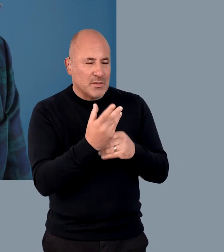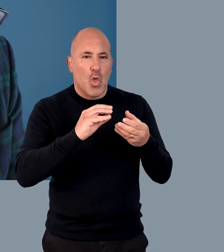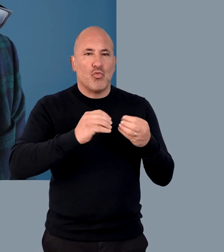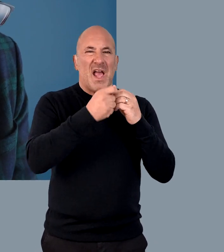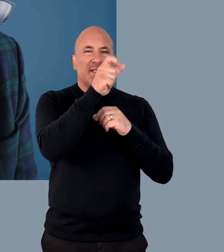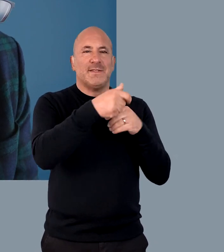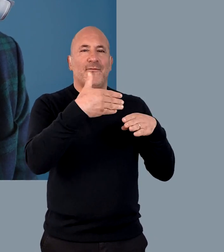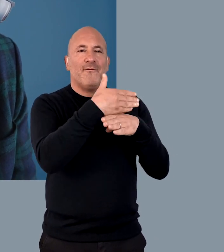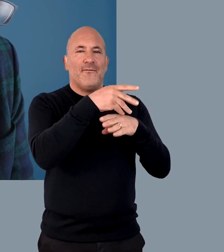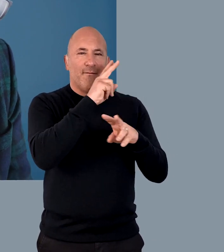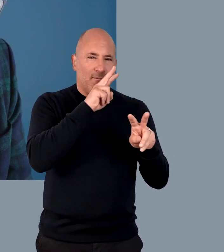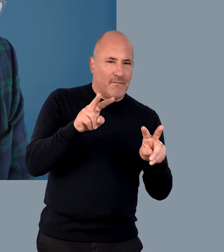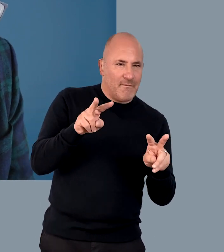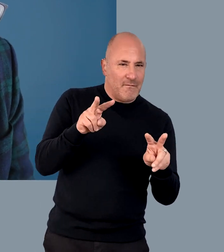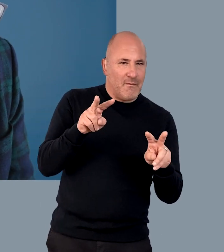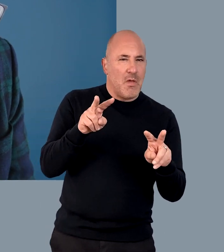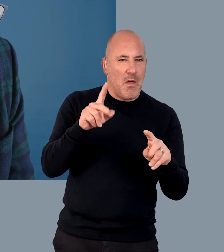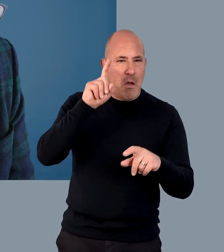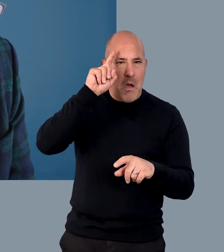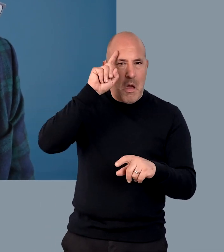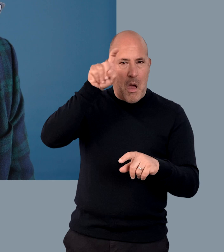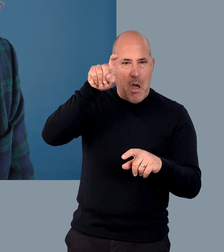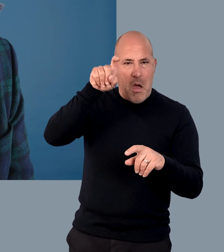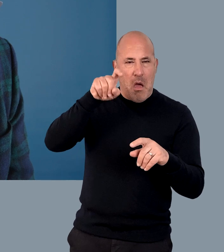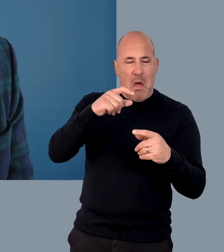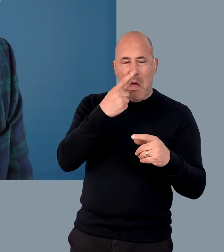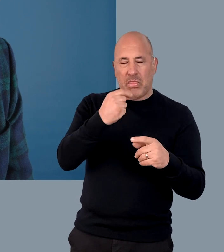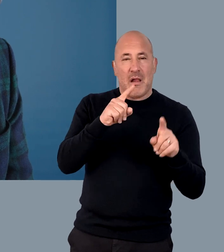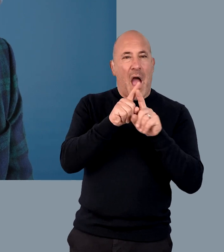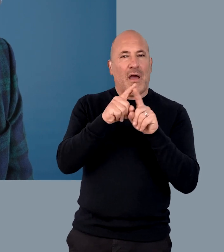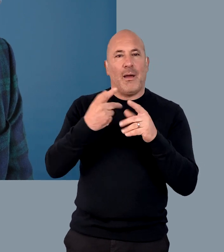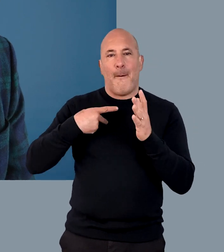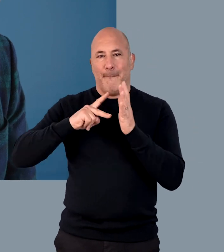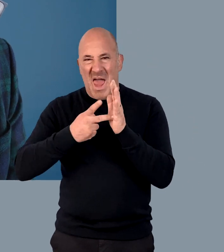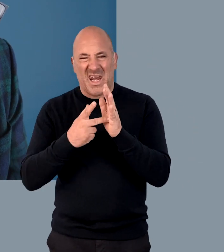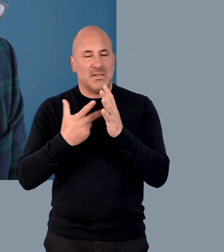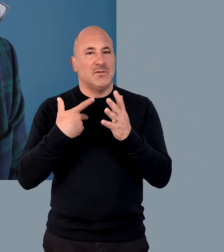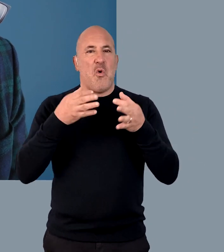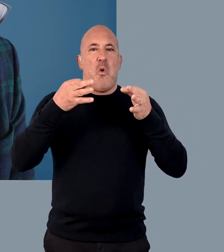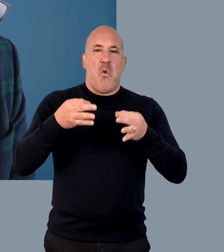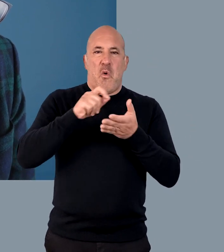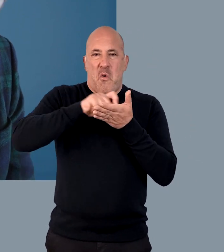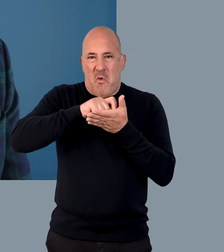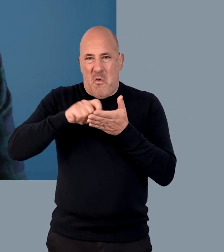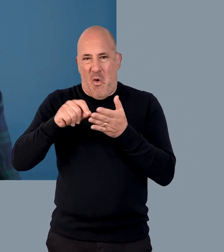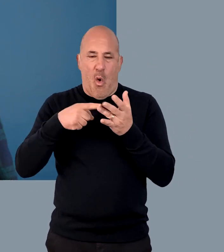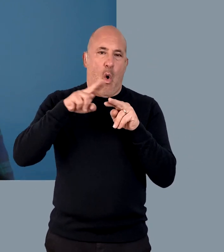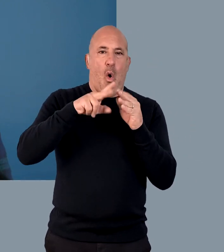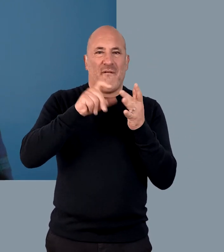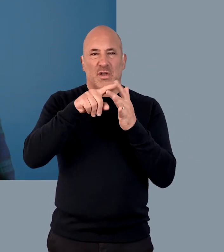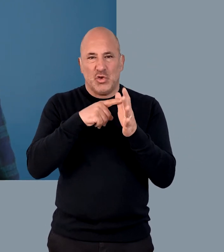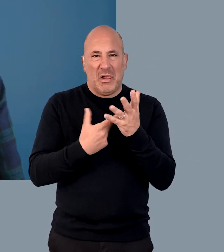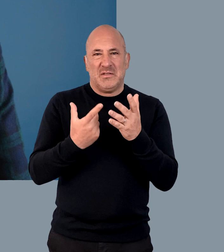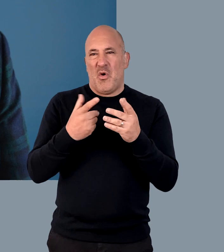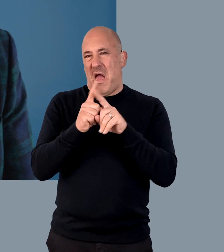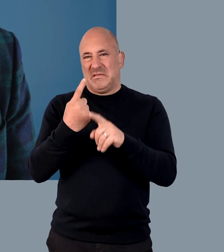how the divergent eye of the artist or creative can actually come up with something that planners and officials and people